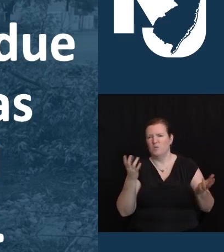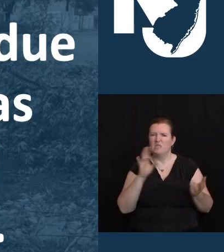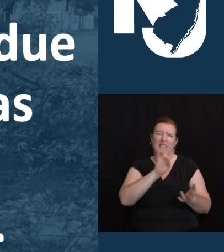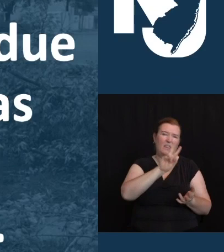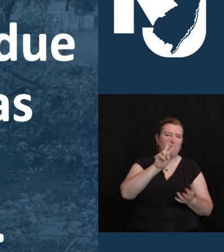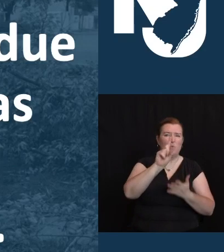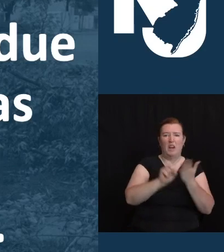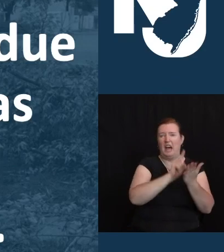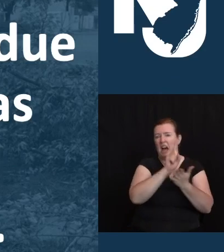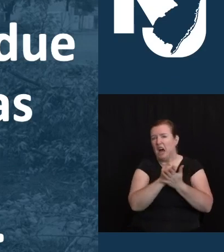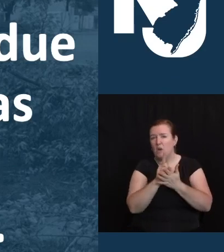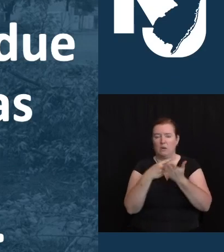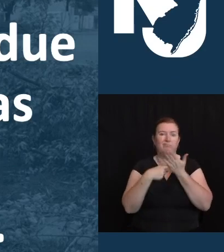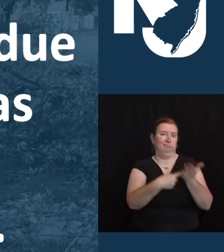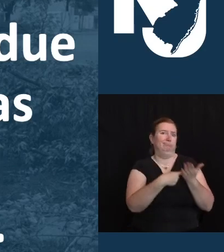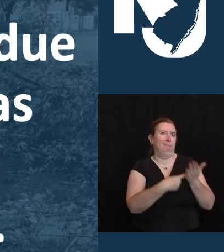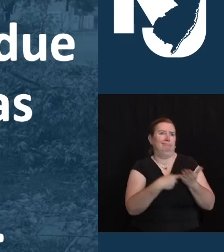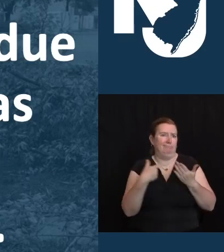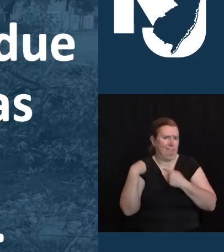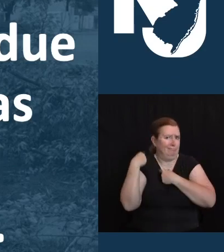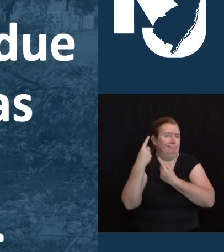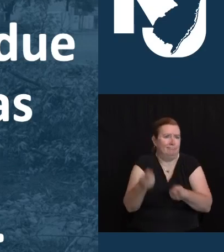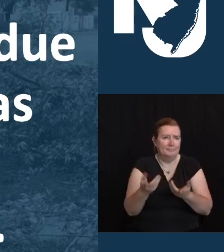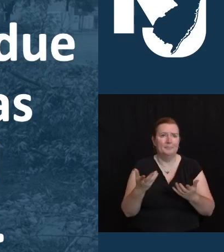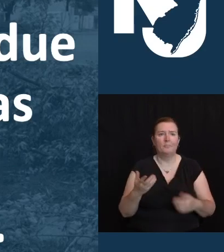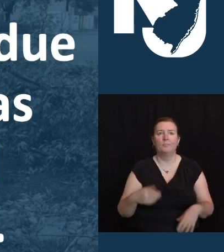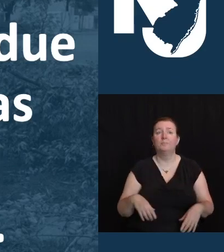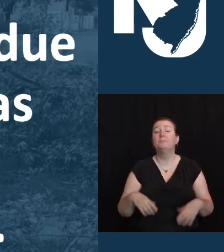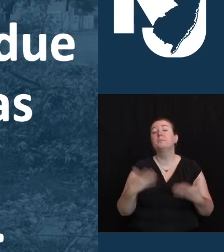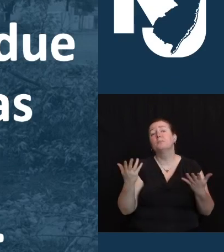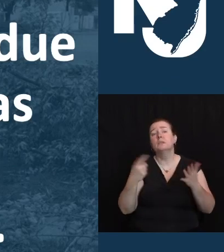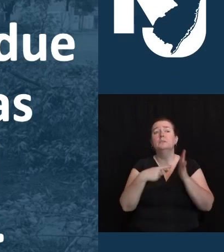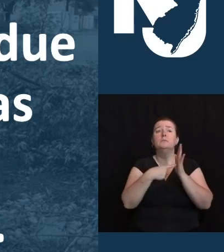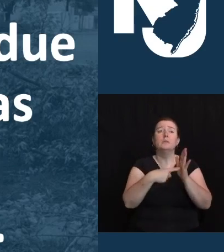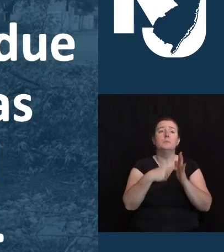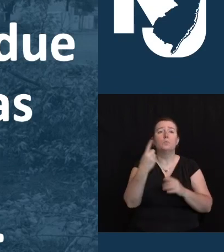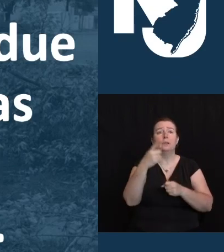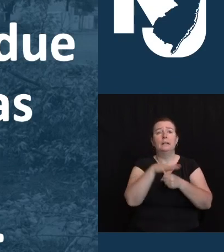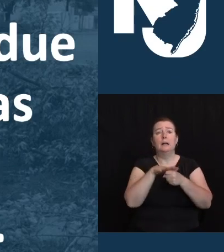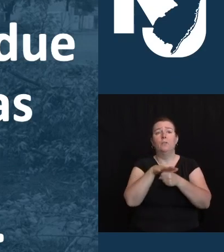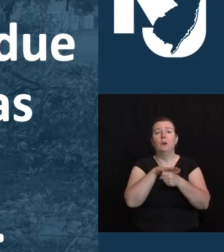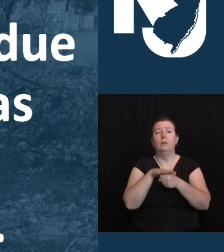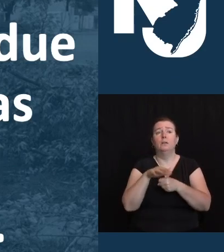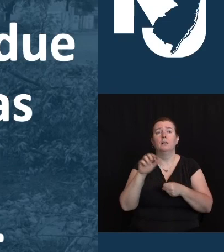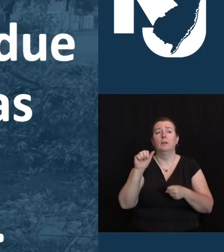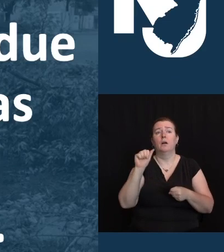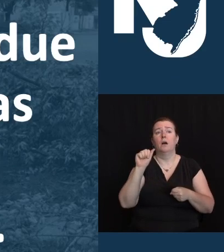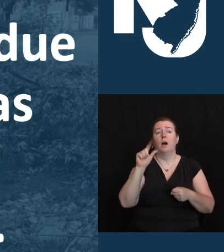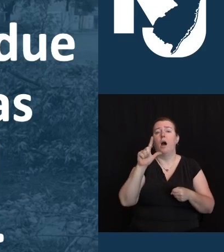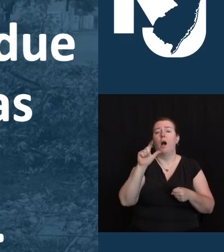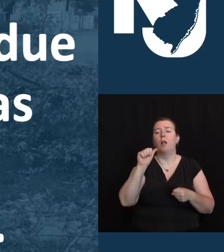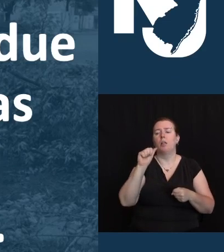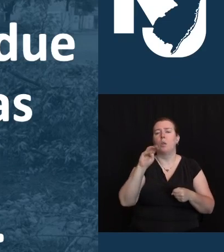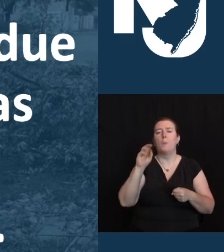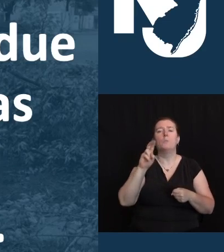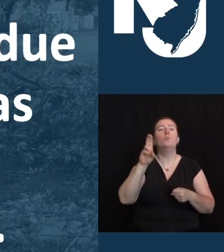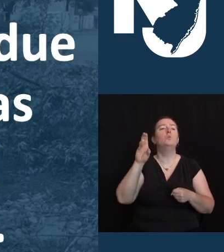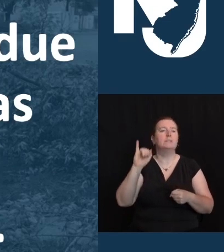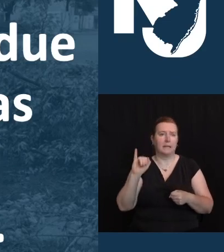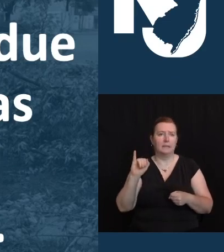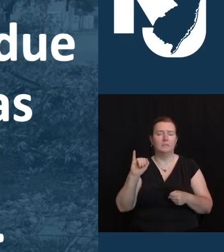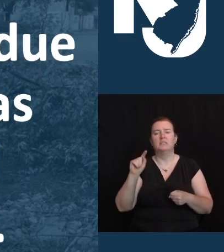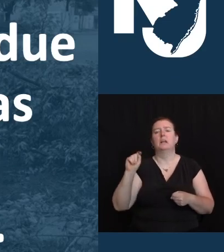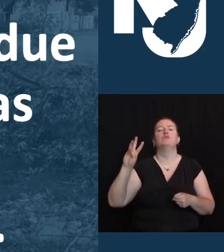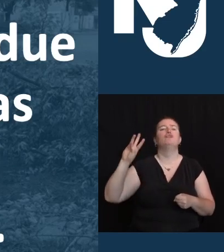back and forth with Mayor Rick LaMonaco of Alamucci Township in Warren County. And Rick said to